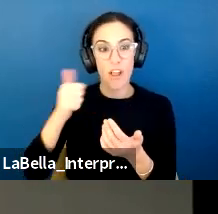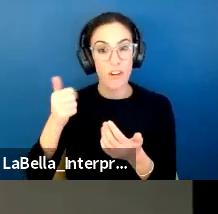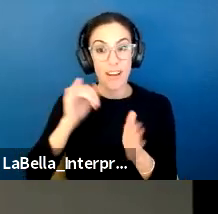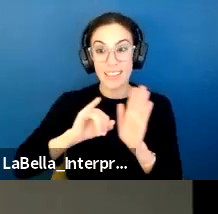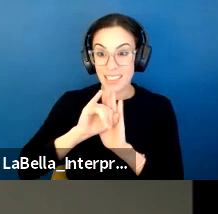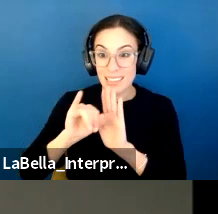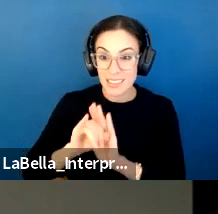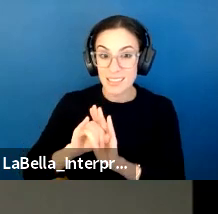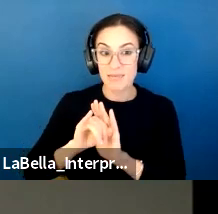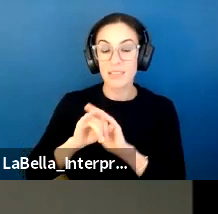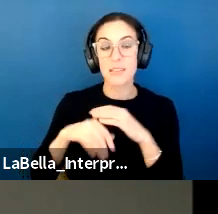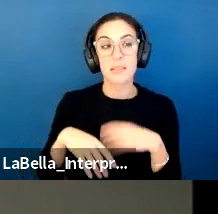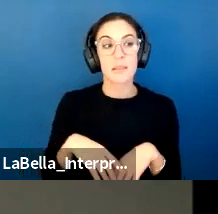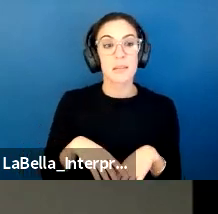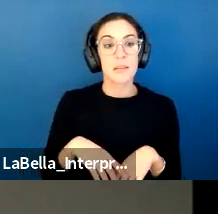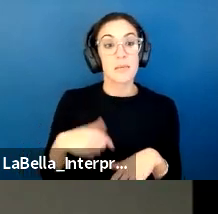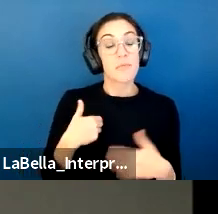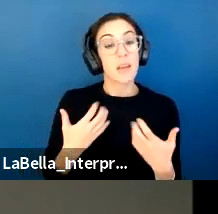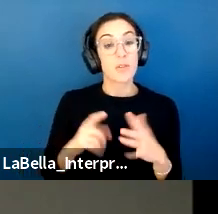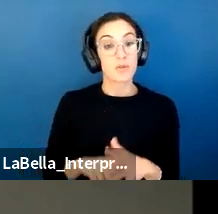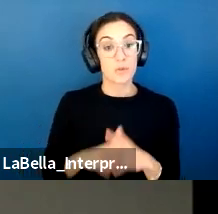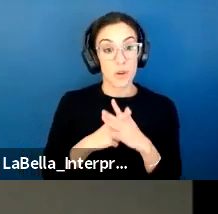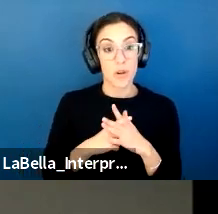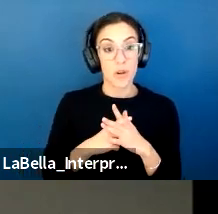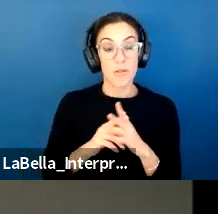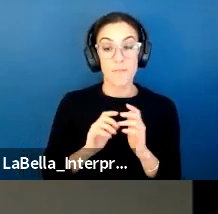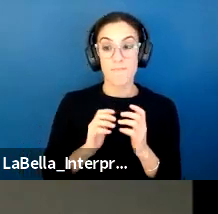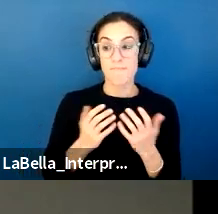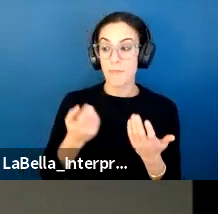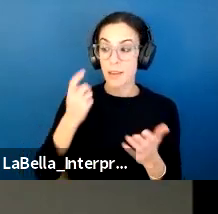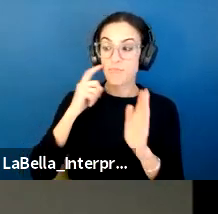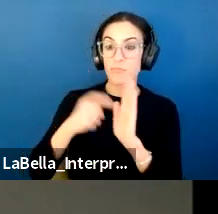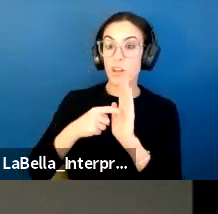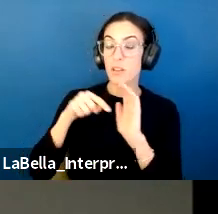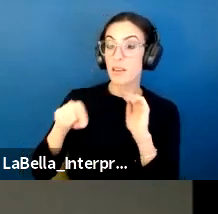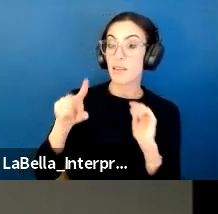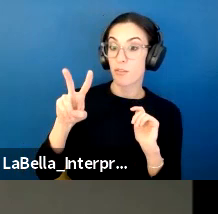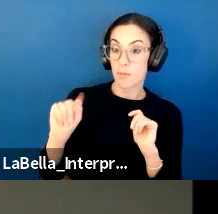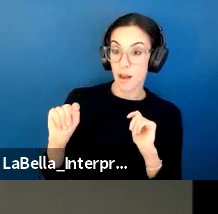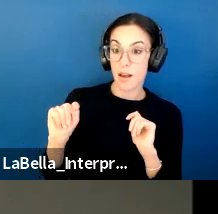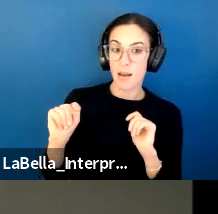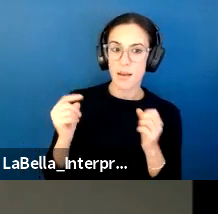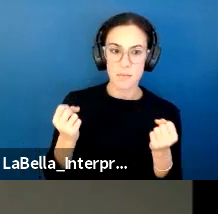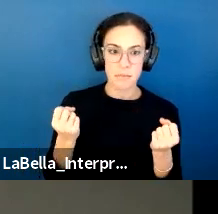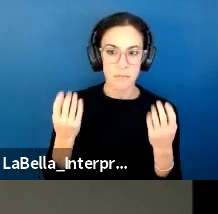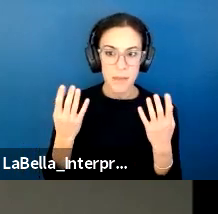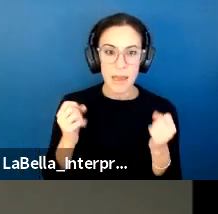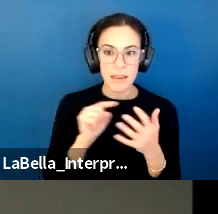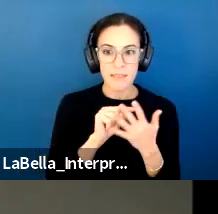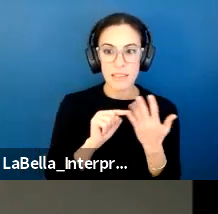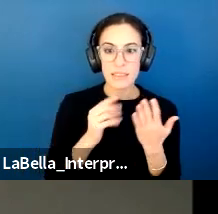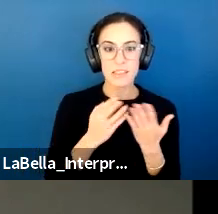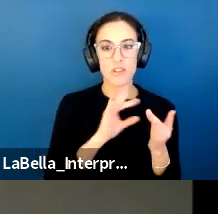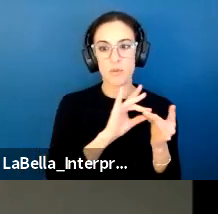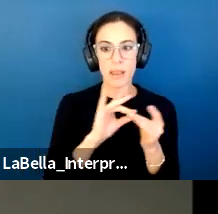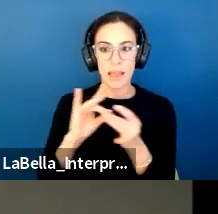experience. I want to start by just acknowledging that in Vermont, many of these things are related and have led